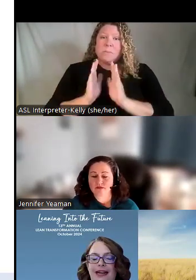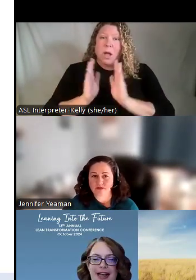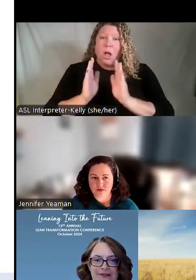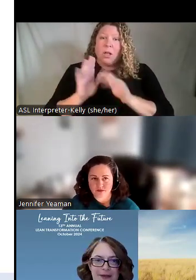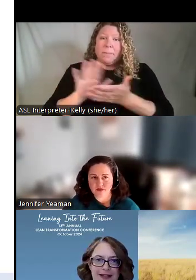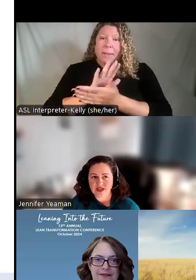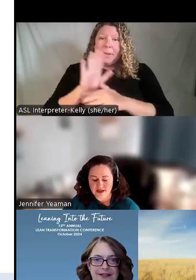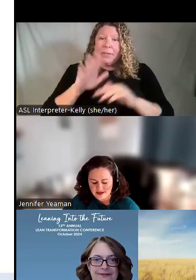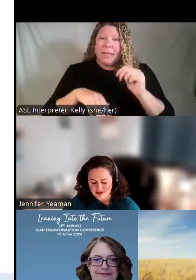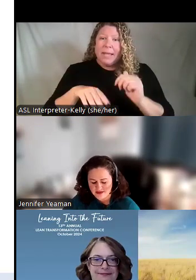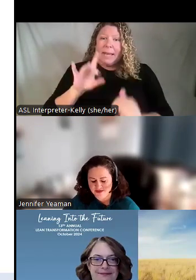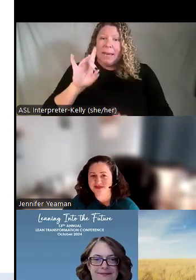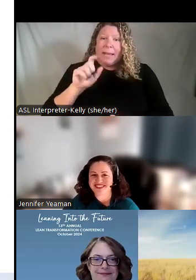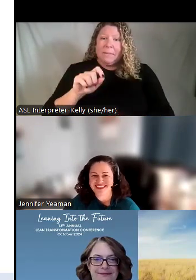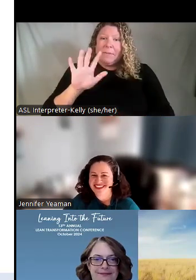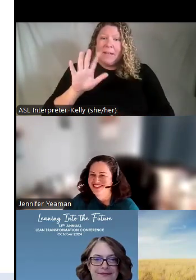than an 8.5 by 11?